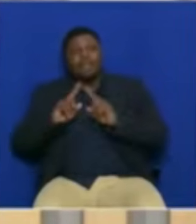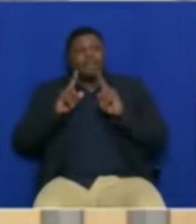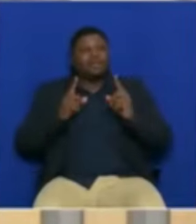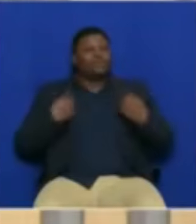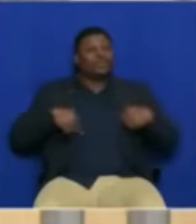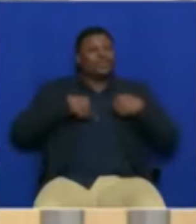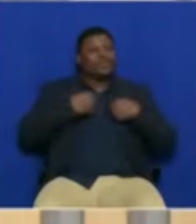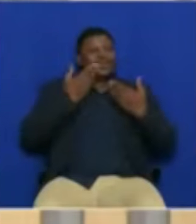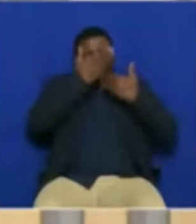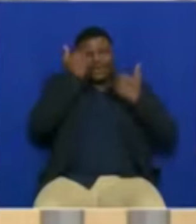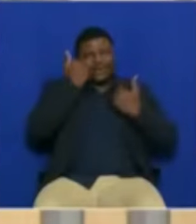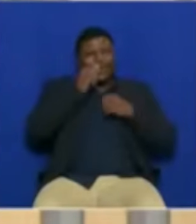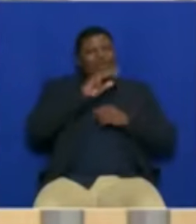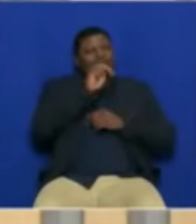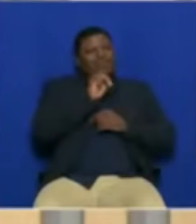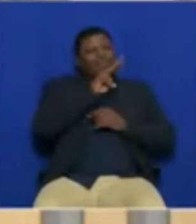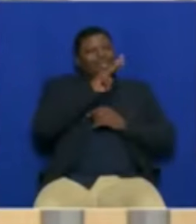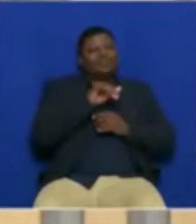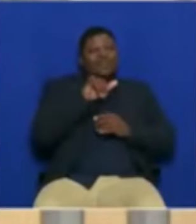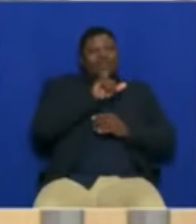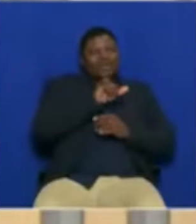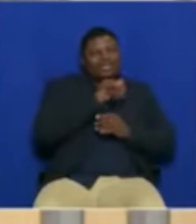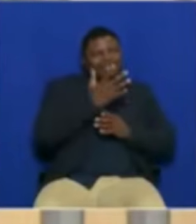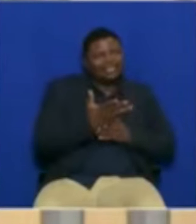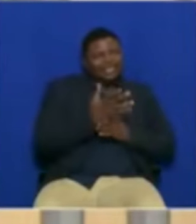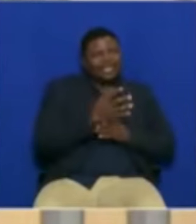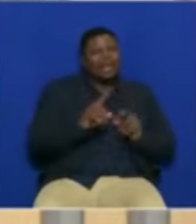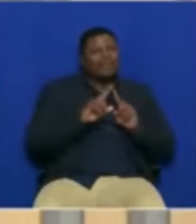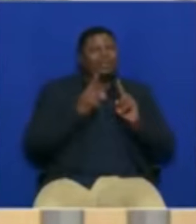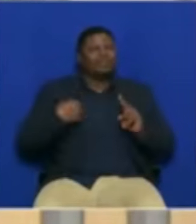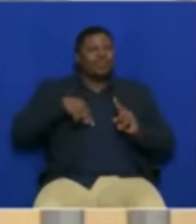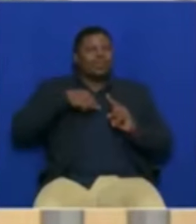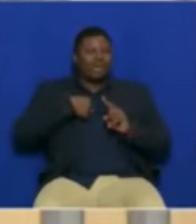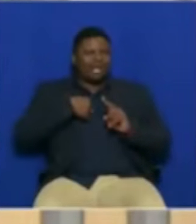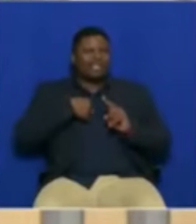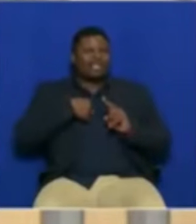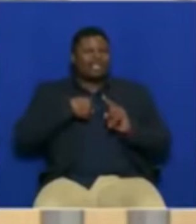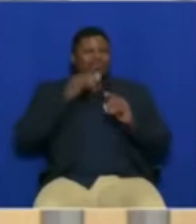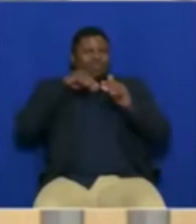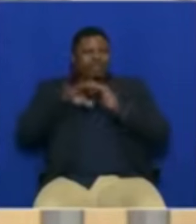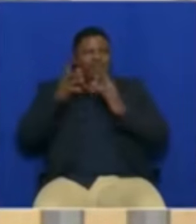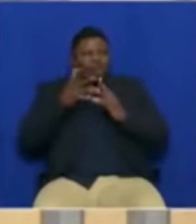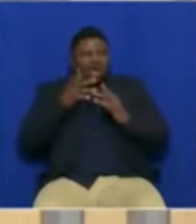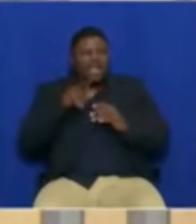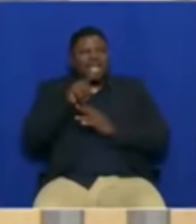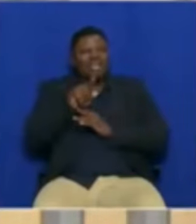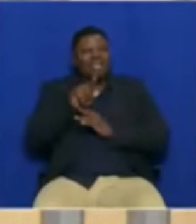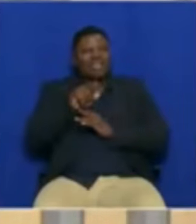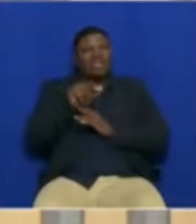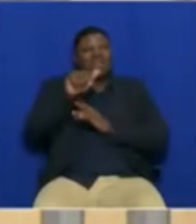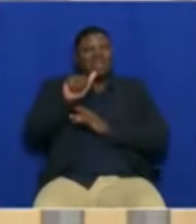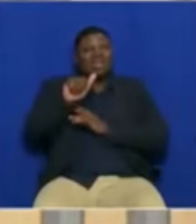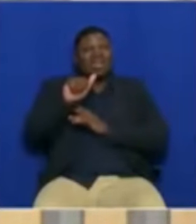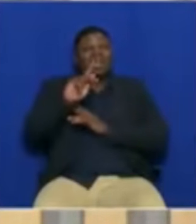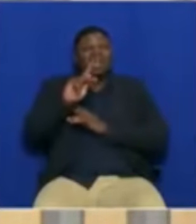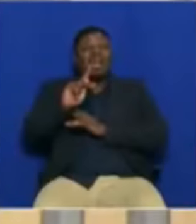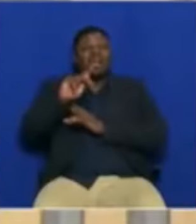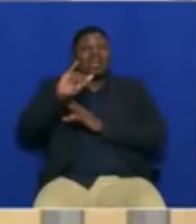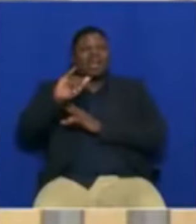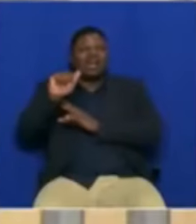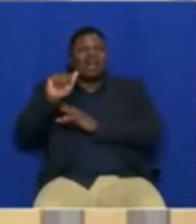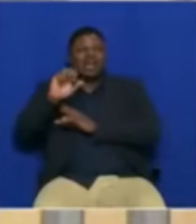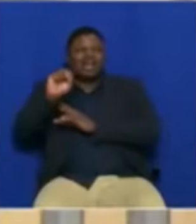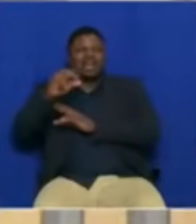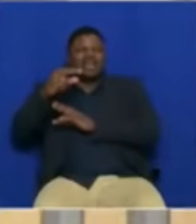we went to, I think it was Acacia, but there's two BMWs, but eventually we found